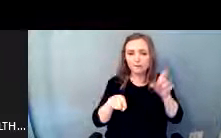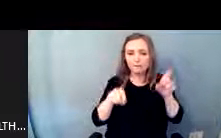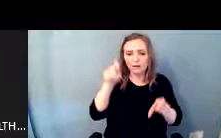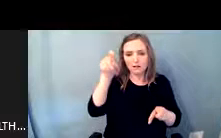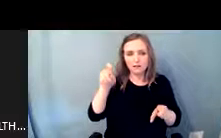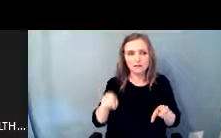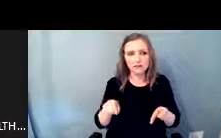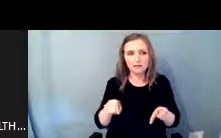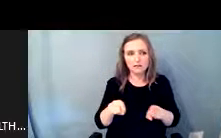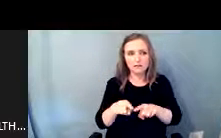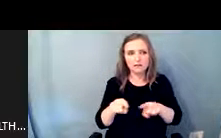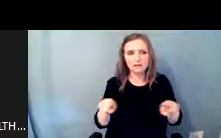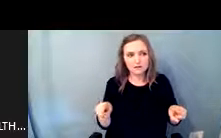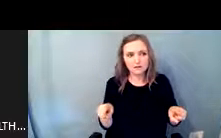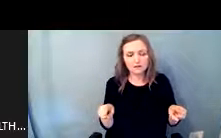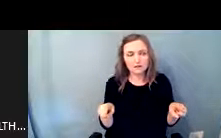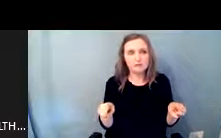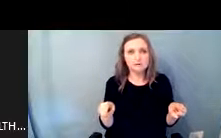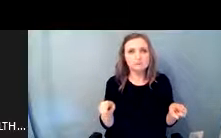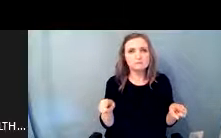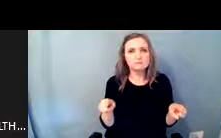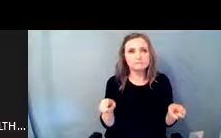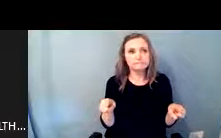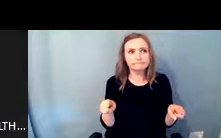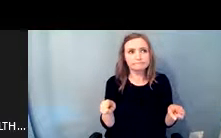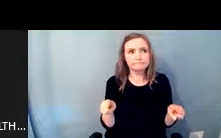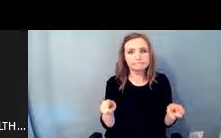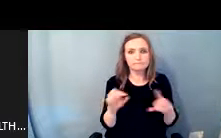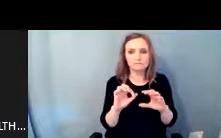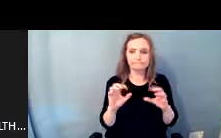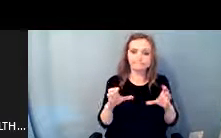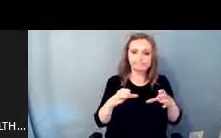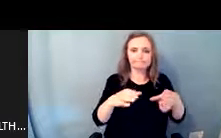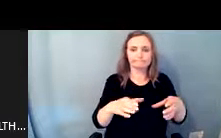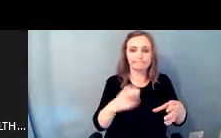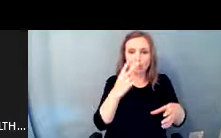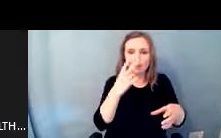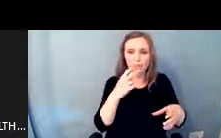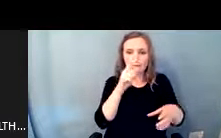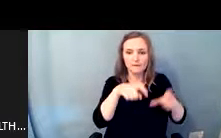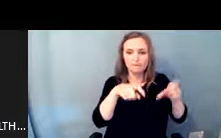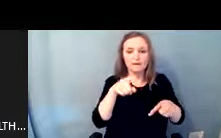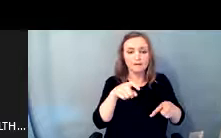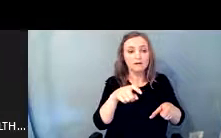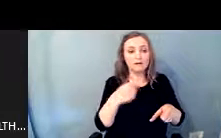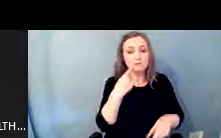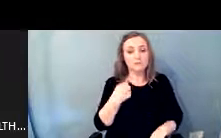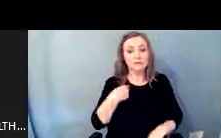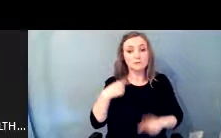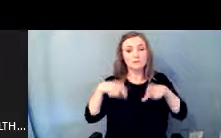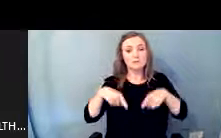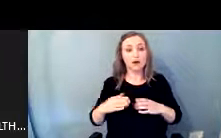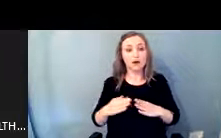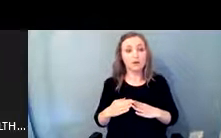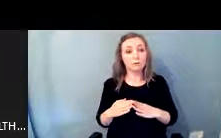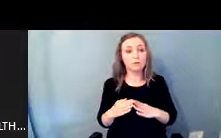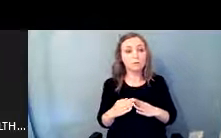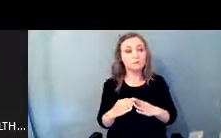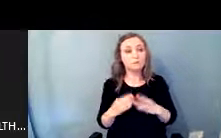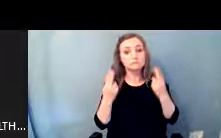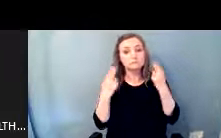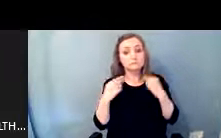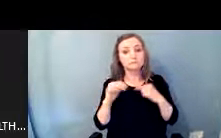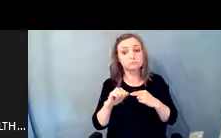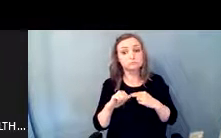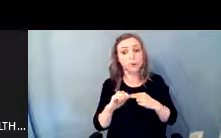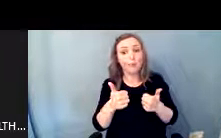we're known to, you know, as a group of people who do what we're told. And so when we're told to stay at home, that's precisely what we do.